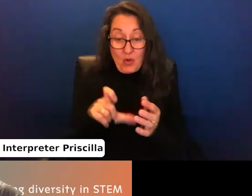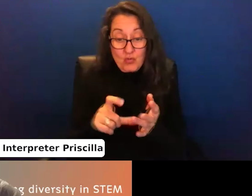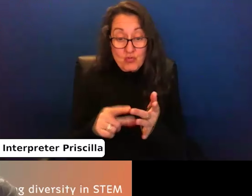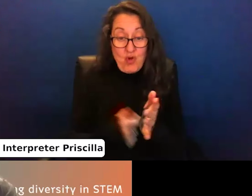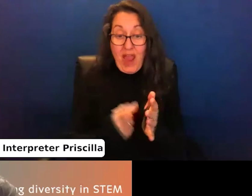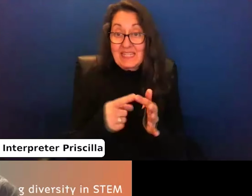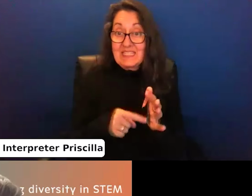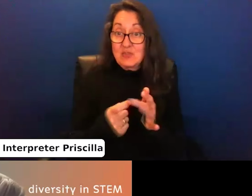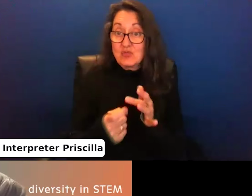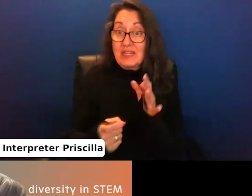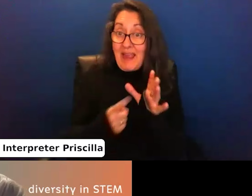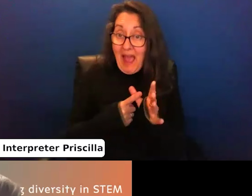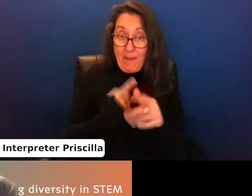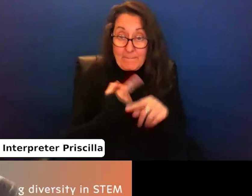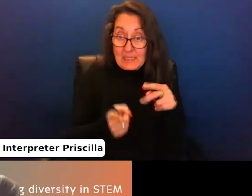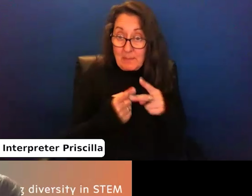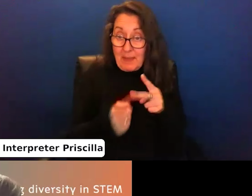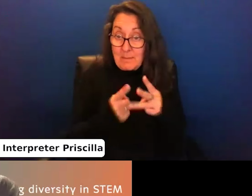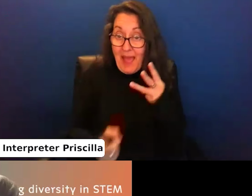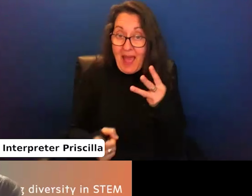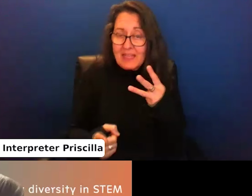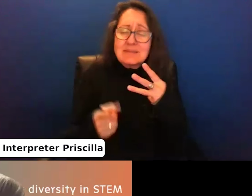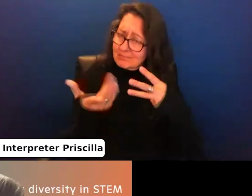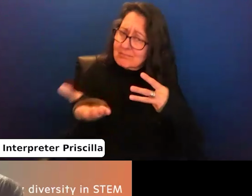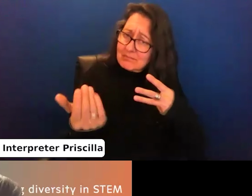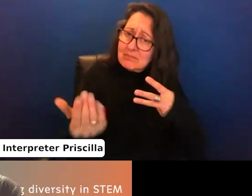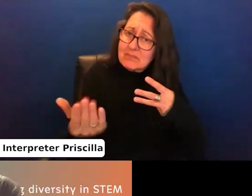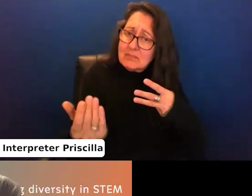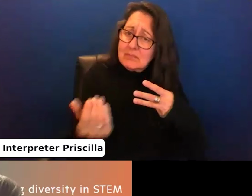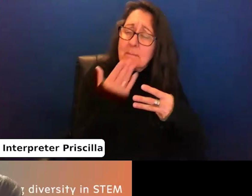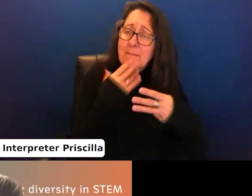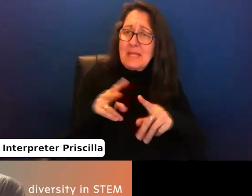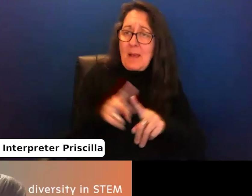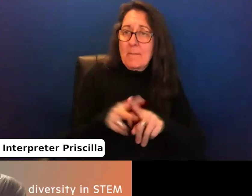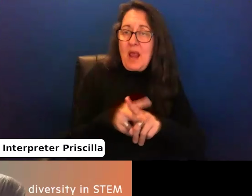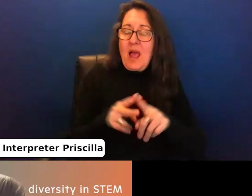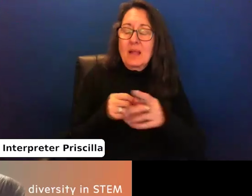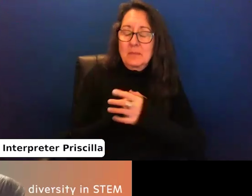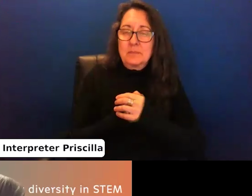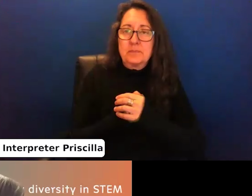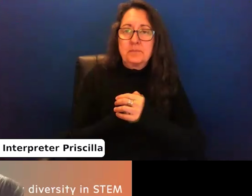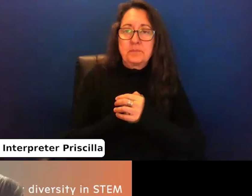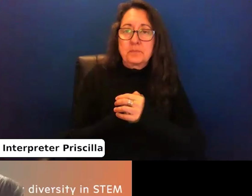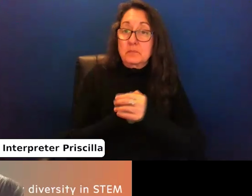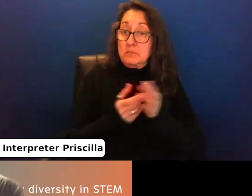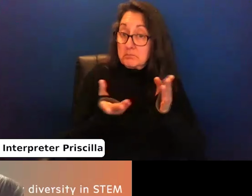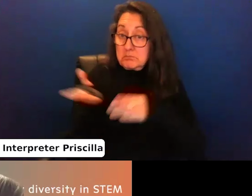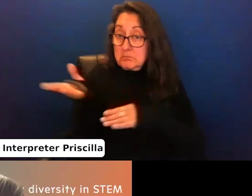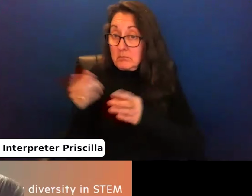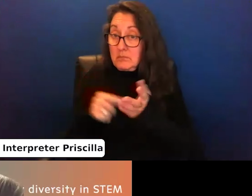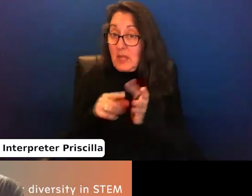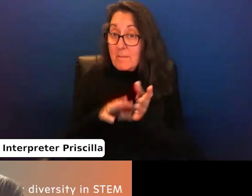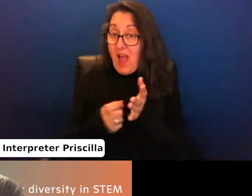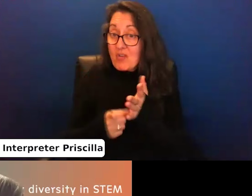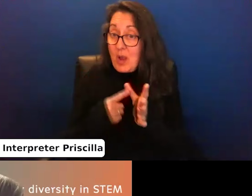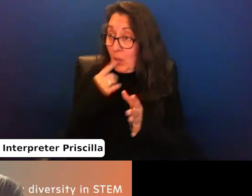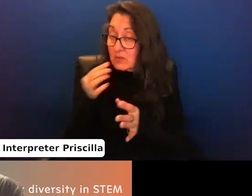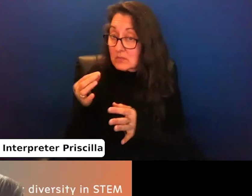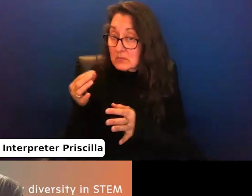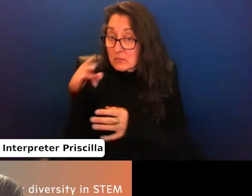You want to jump in tomorrow? Yeah, I'm also noticing a few others about, I guess, like references